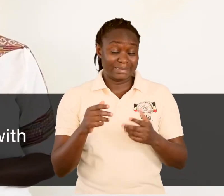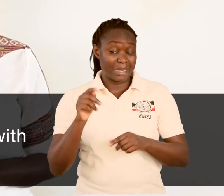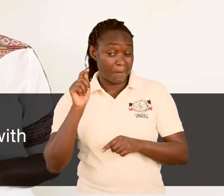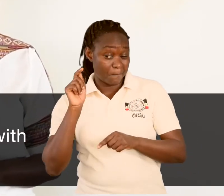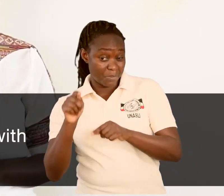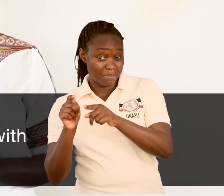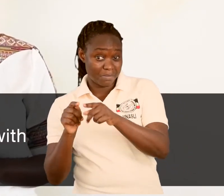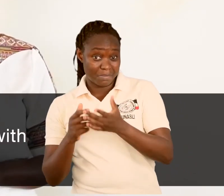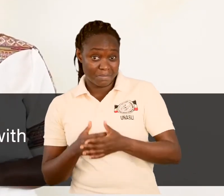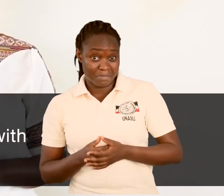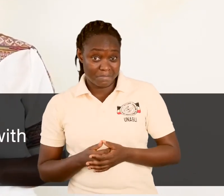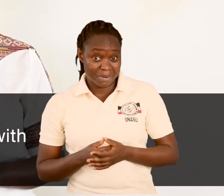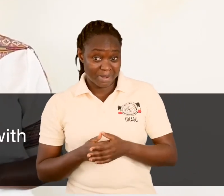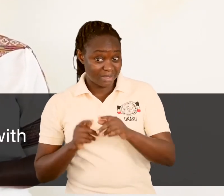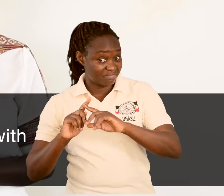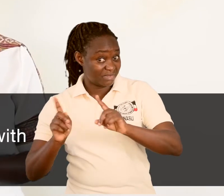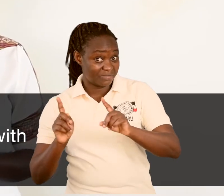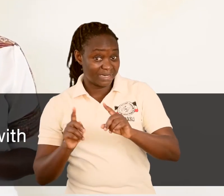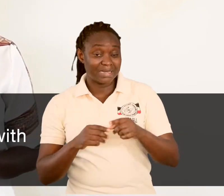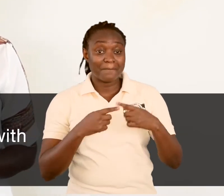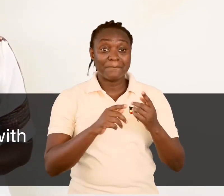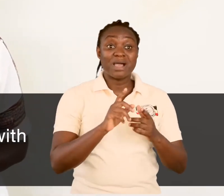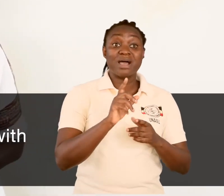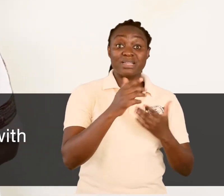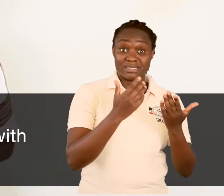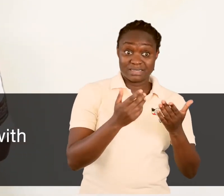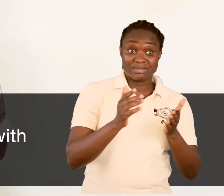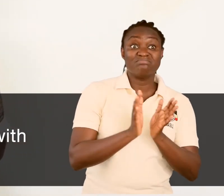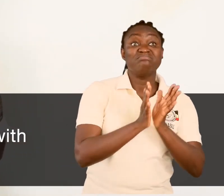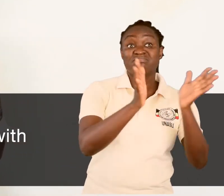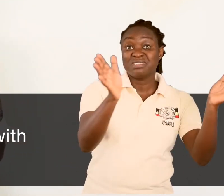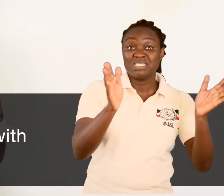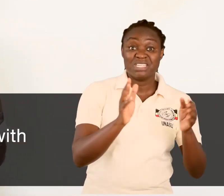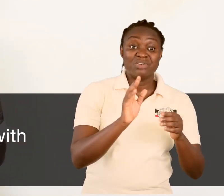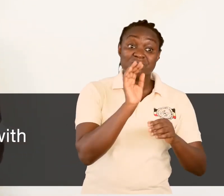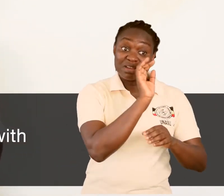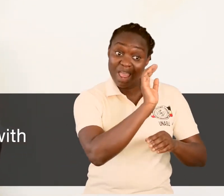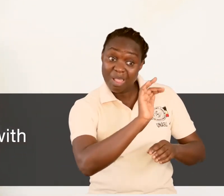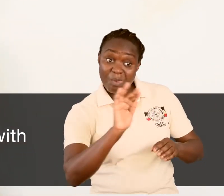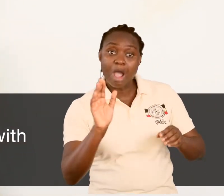common noun does not begin with a capital letter.